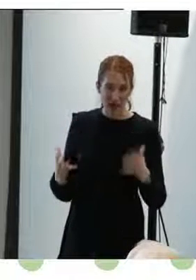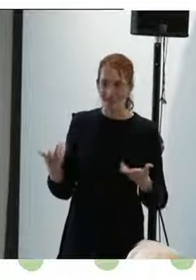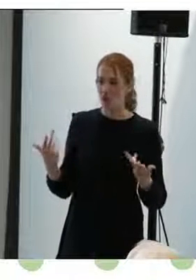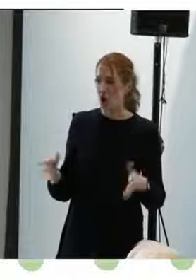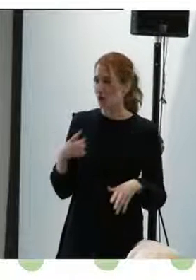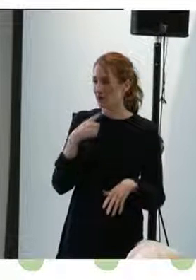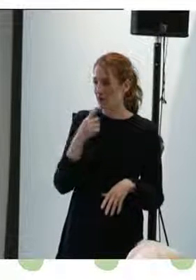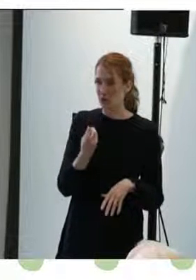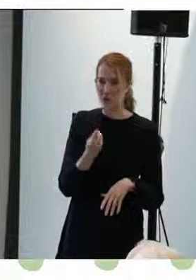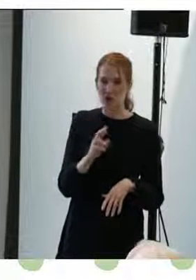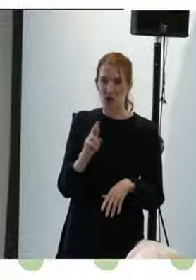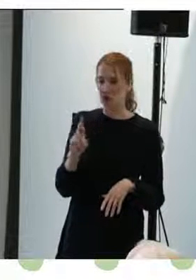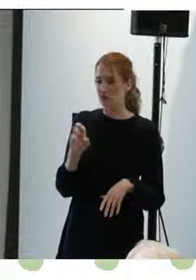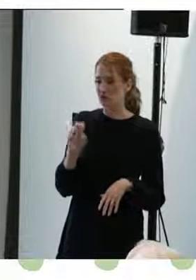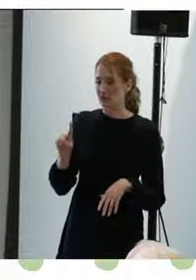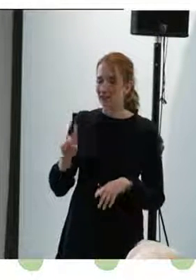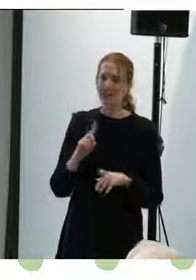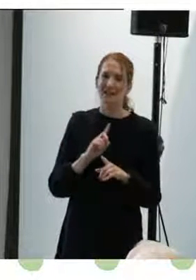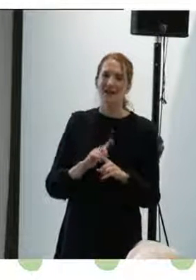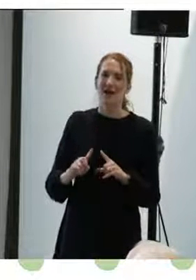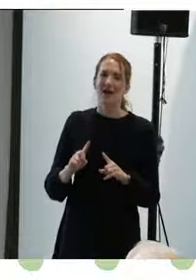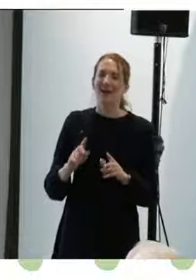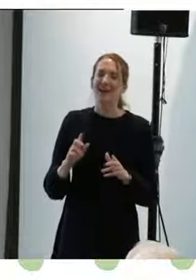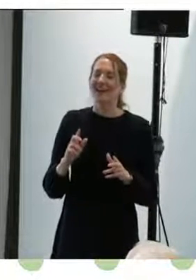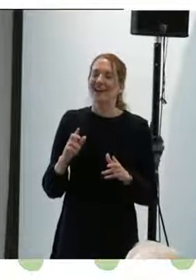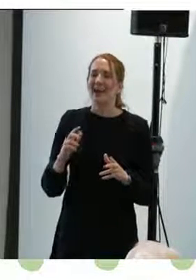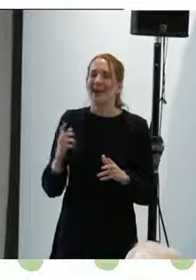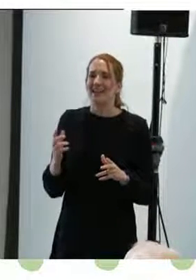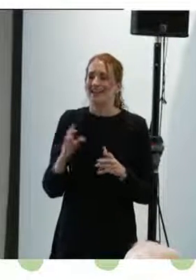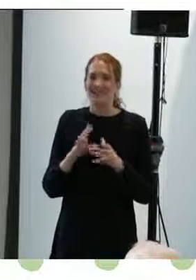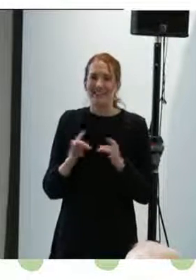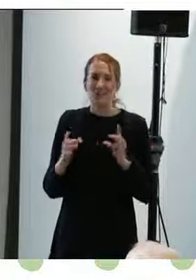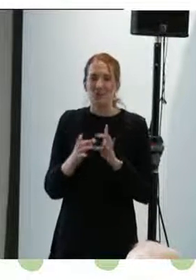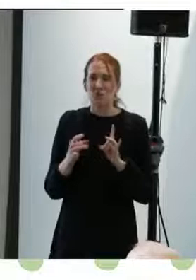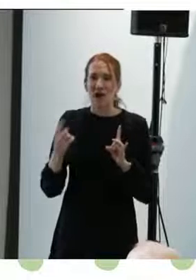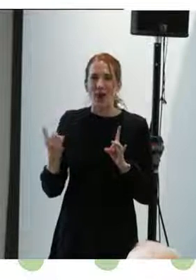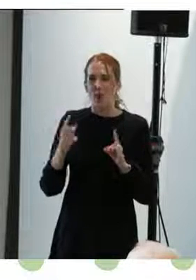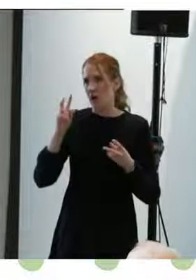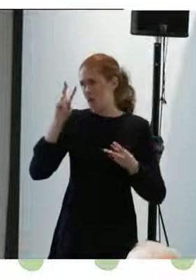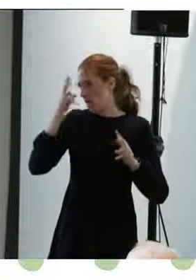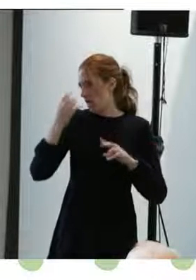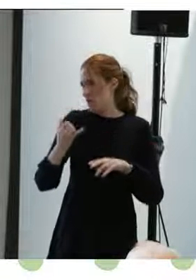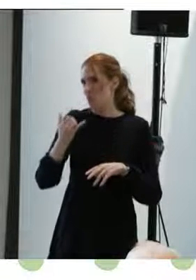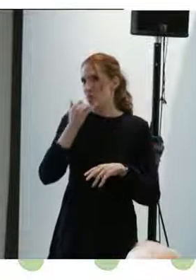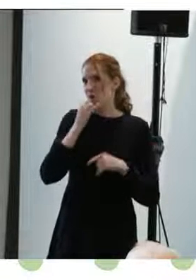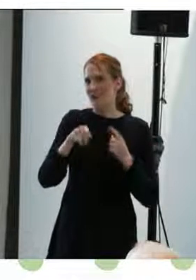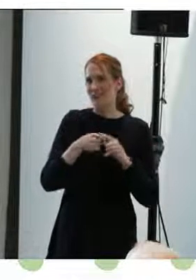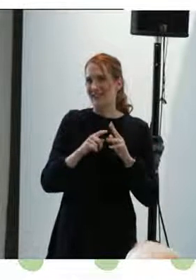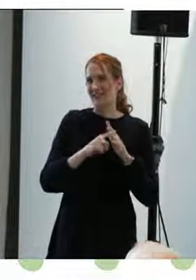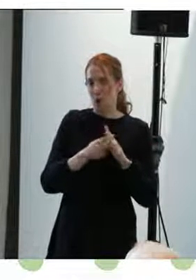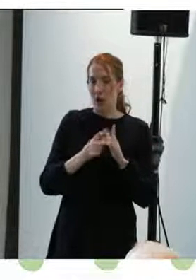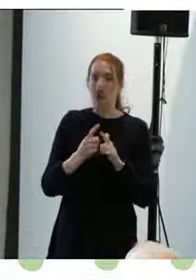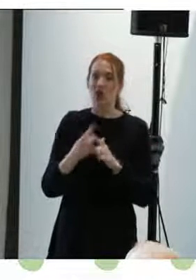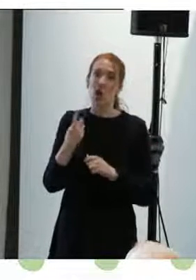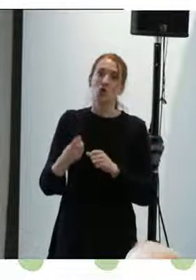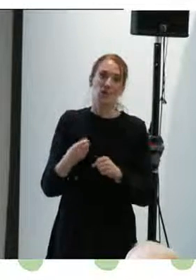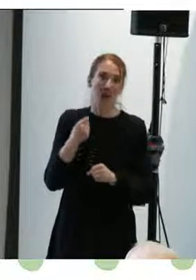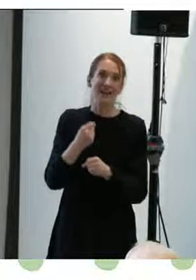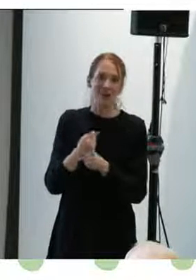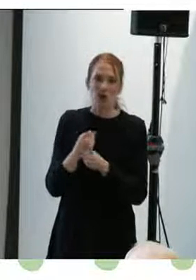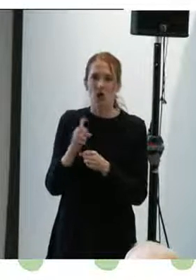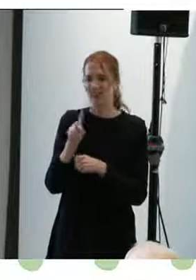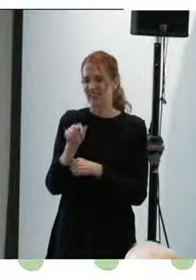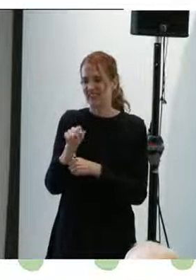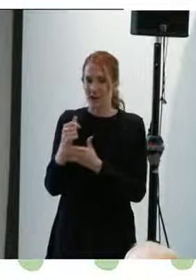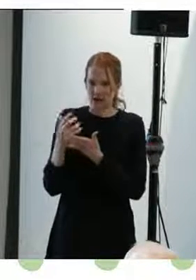I always get the story wrong when I go in, and then I always have like a year of collecting data where I realize how I totally